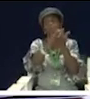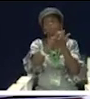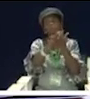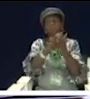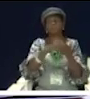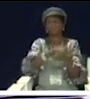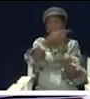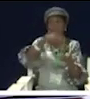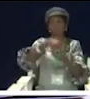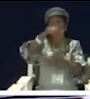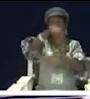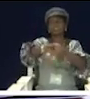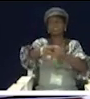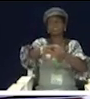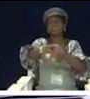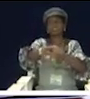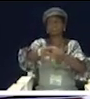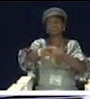tonight,